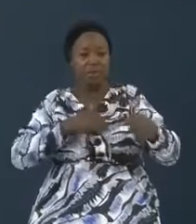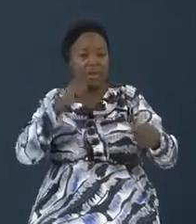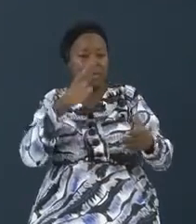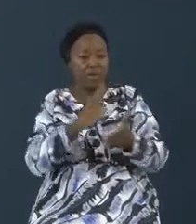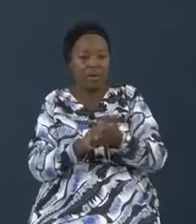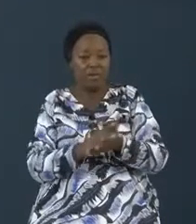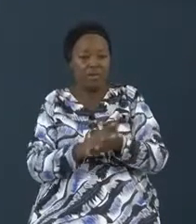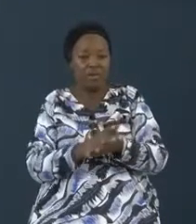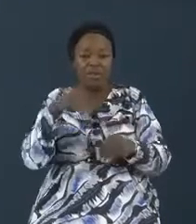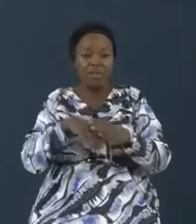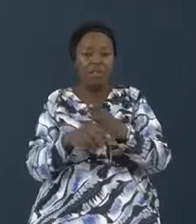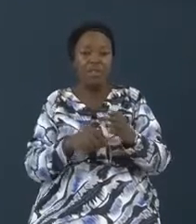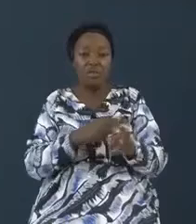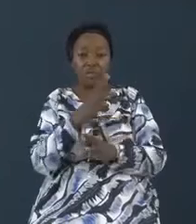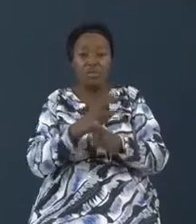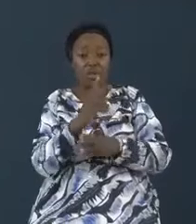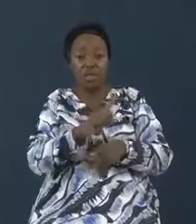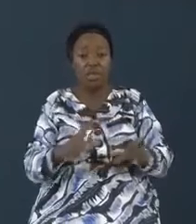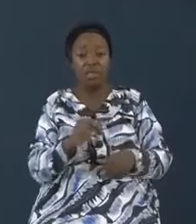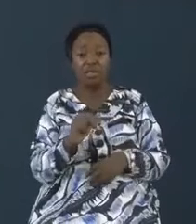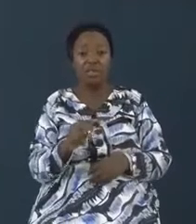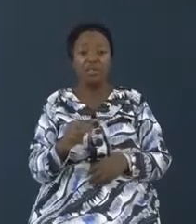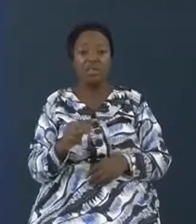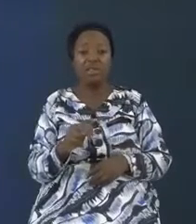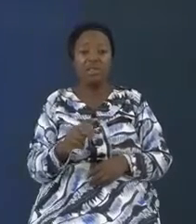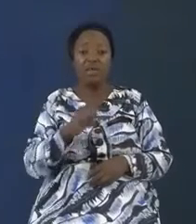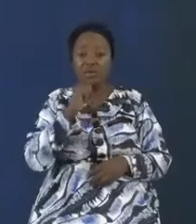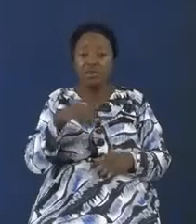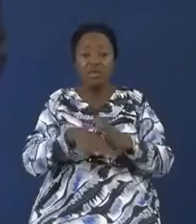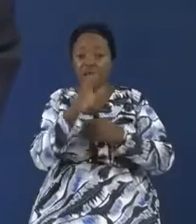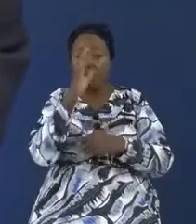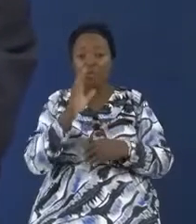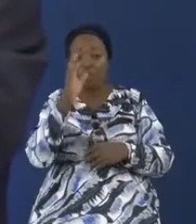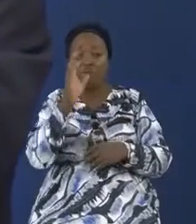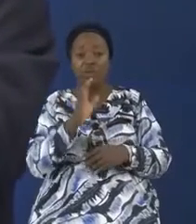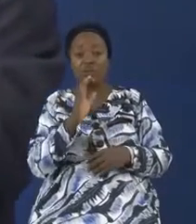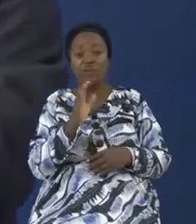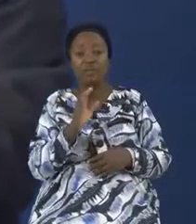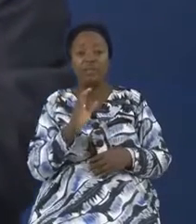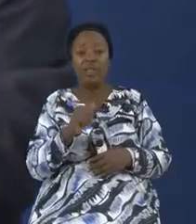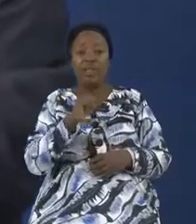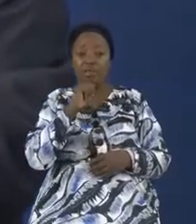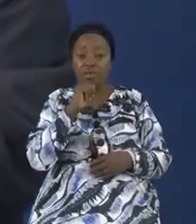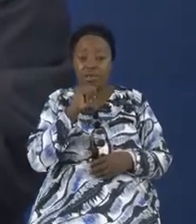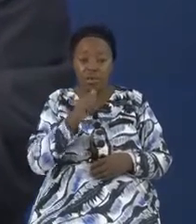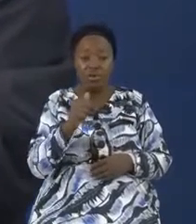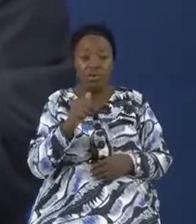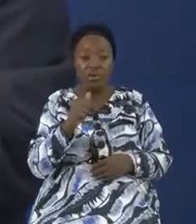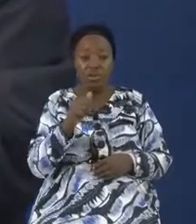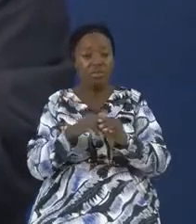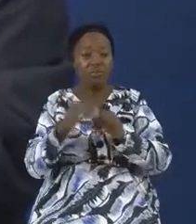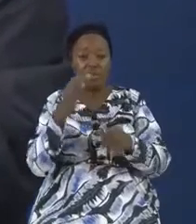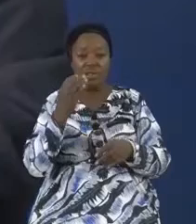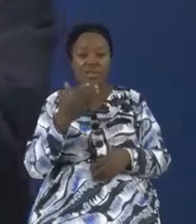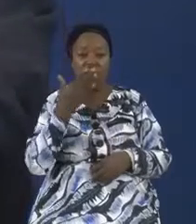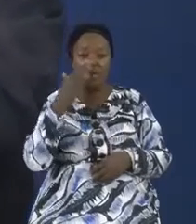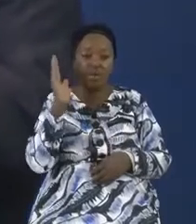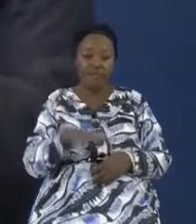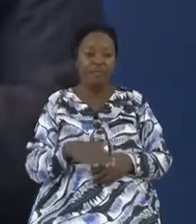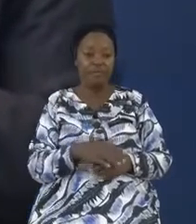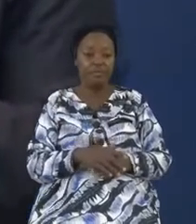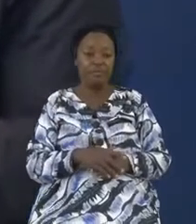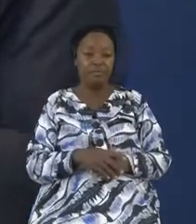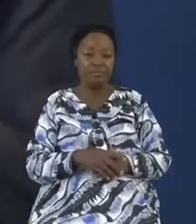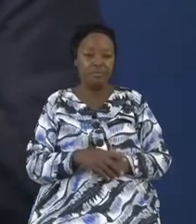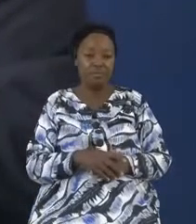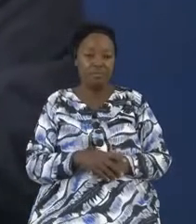in worldliness, not in occultism, not in doing evil. They